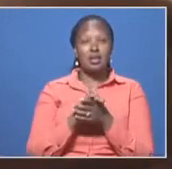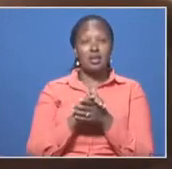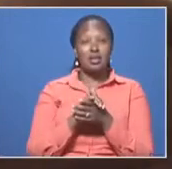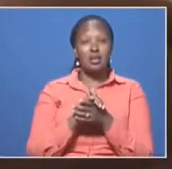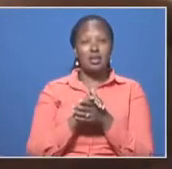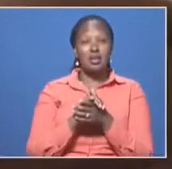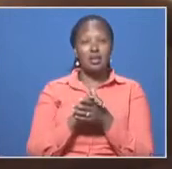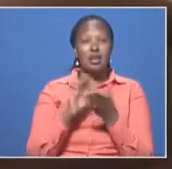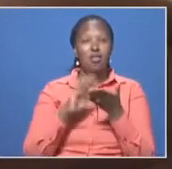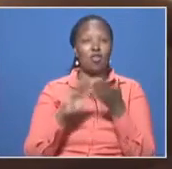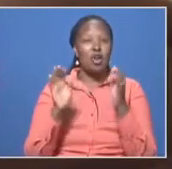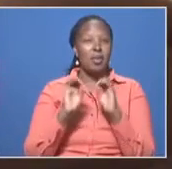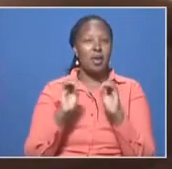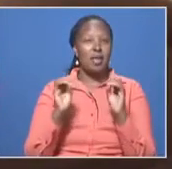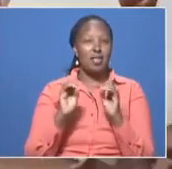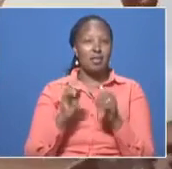forgiven.